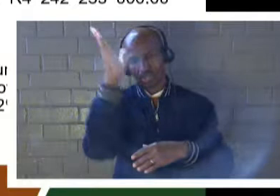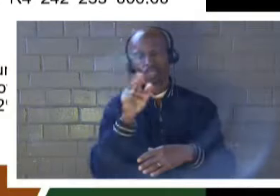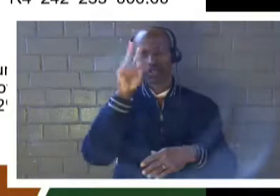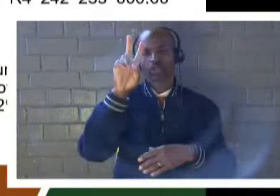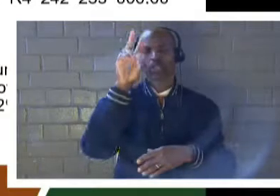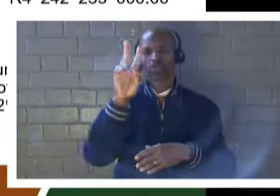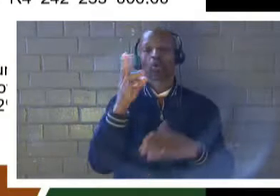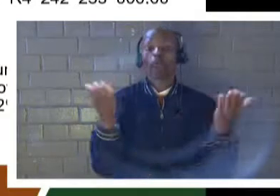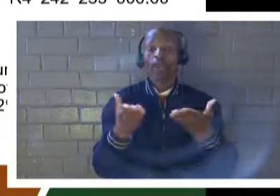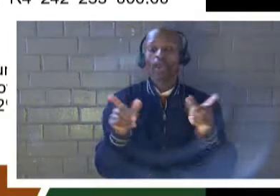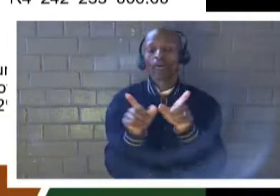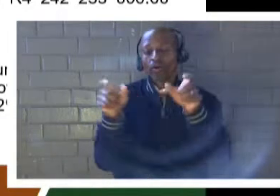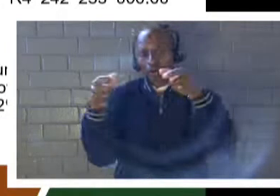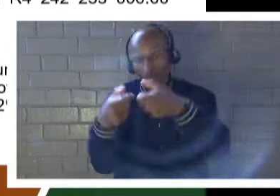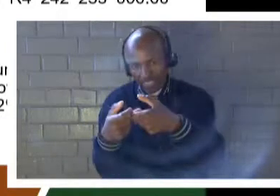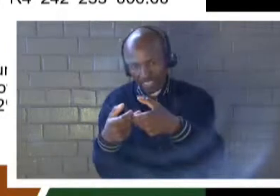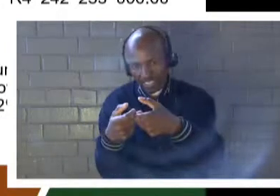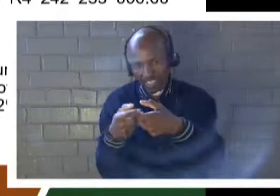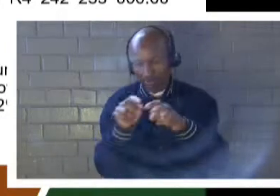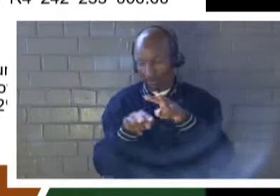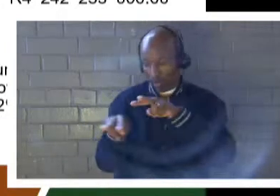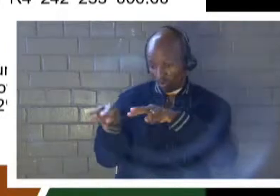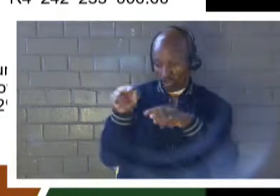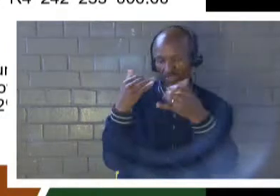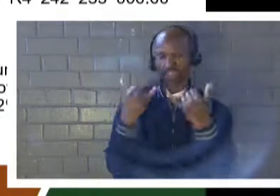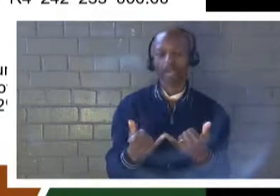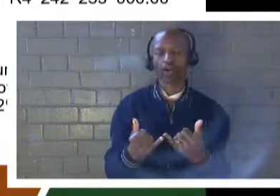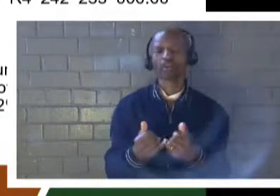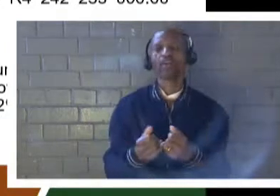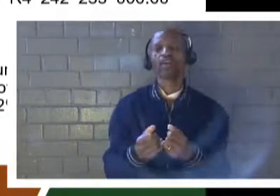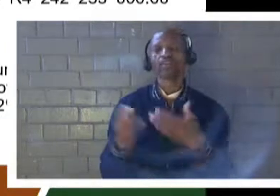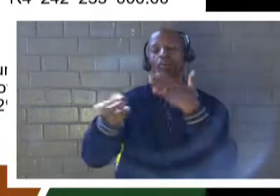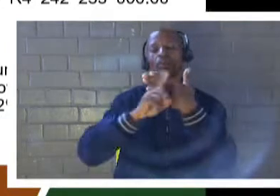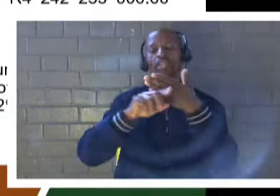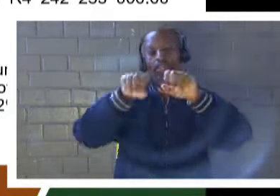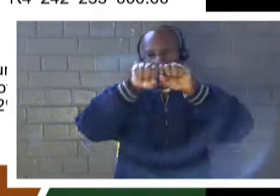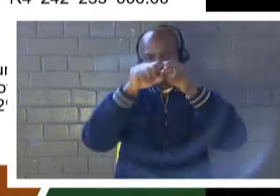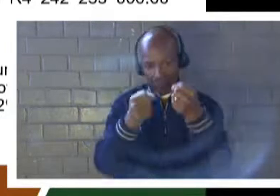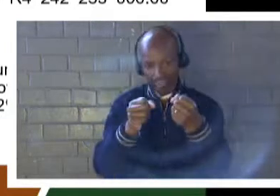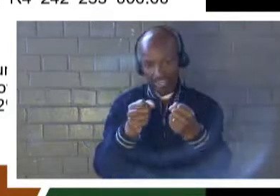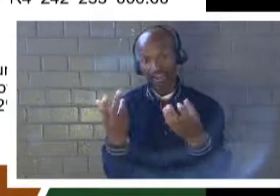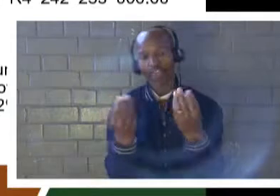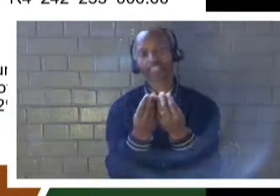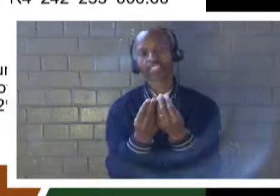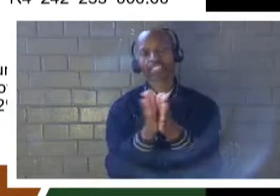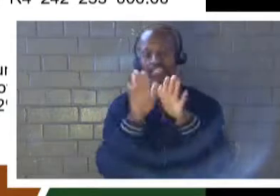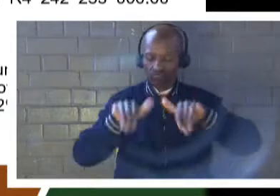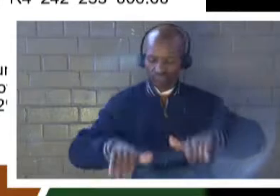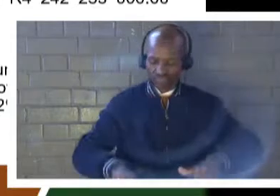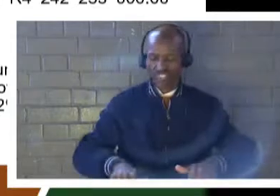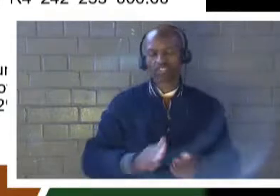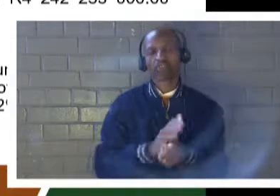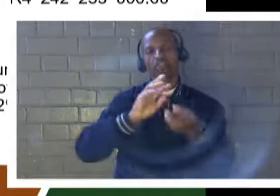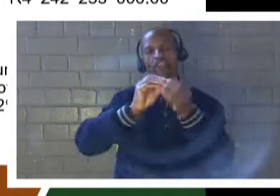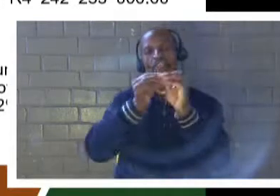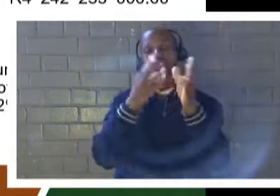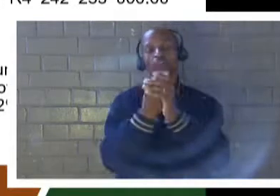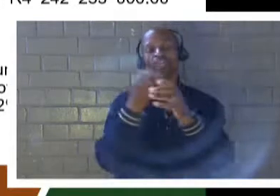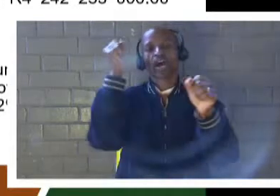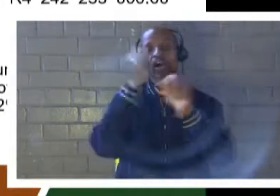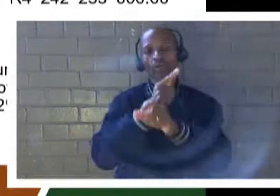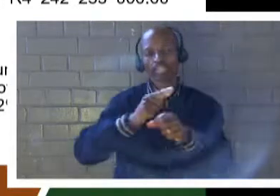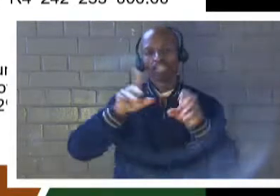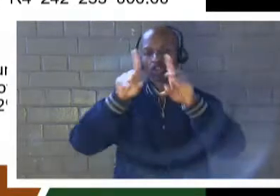2021-22, whereby the committee observed broken windows and ablution facilities that await repairs by the